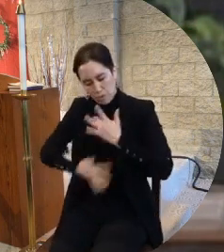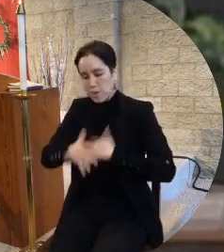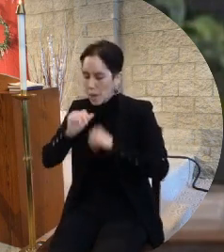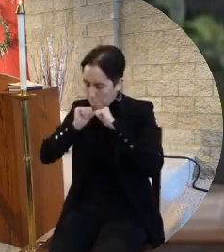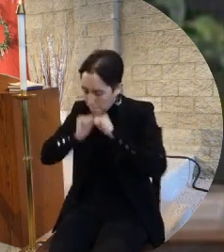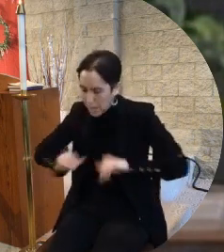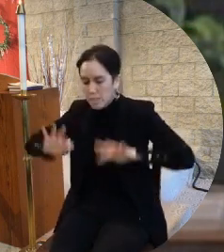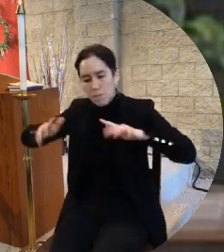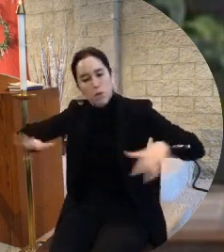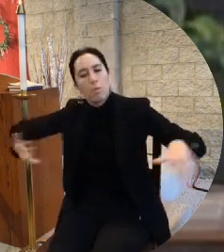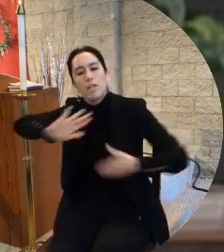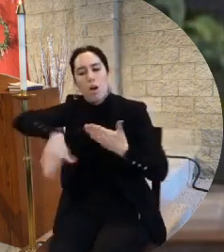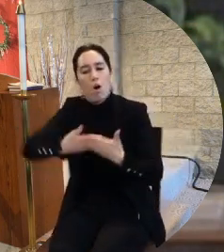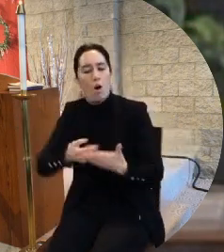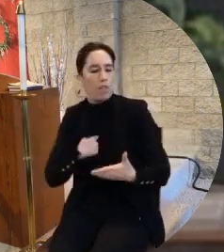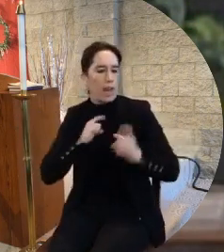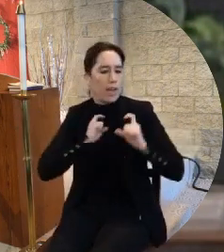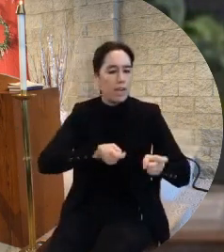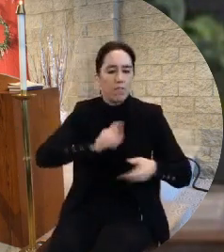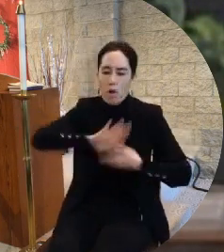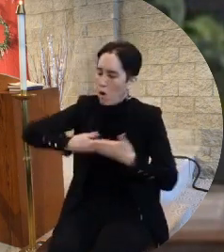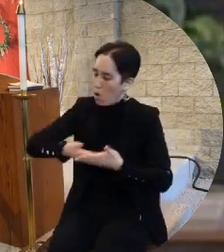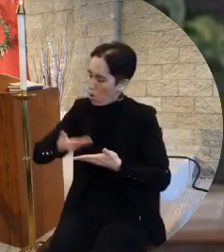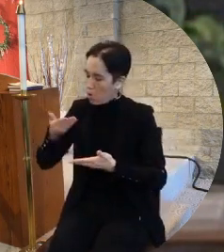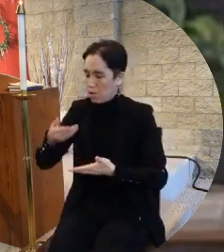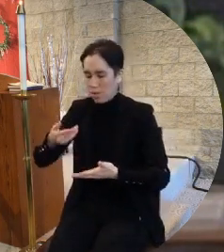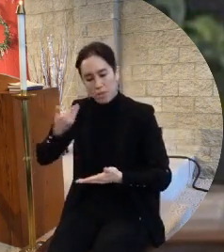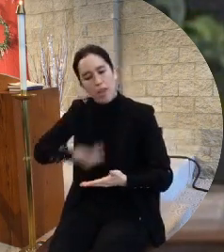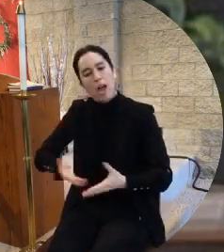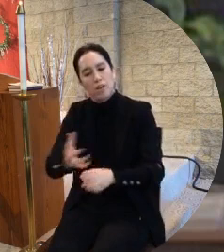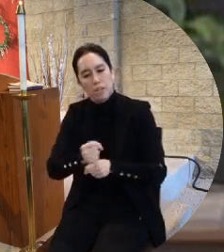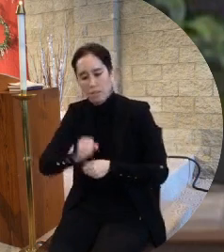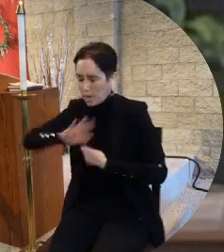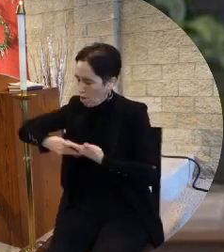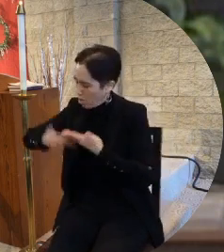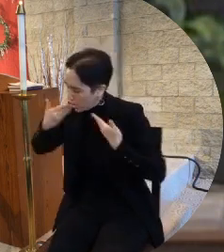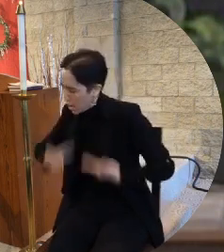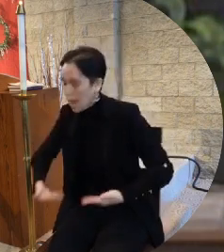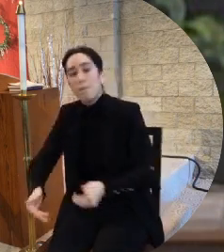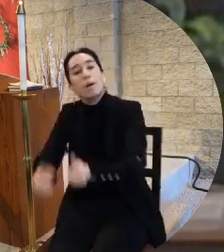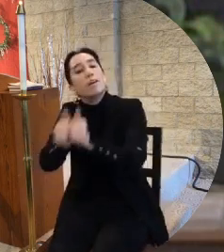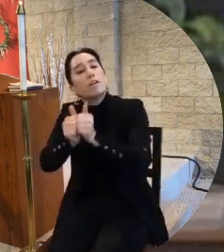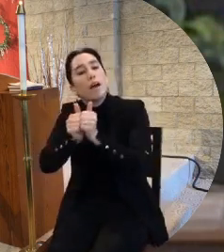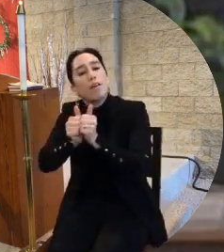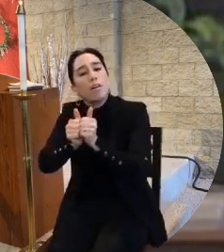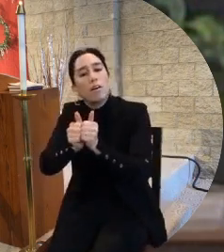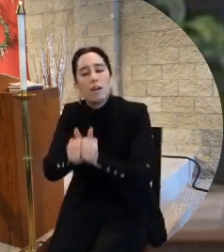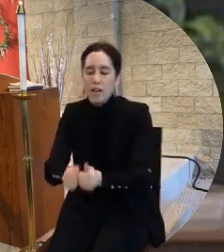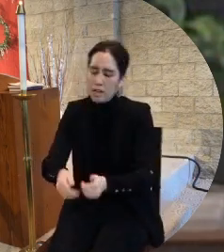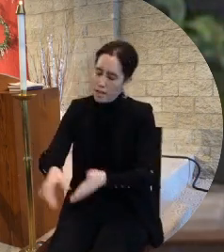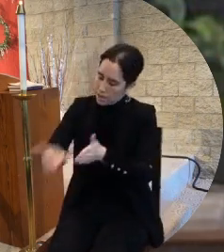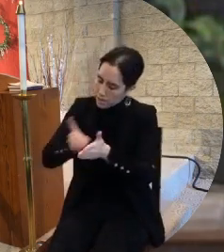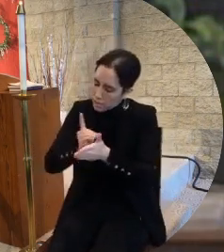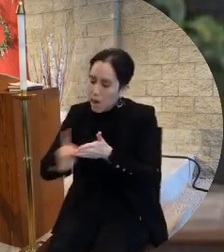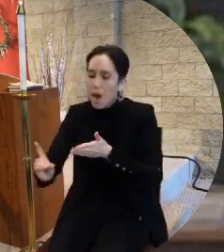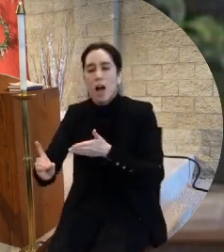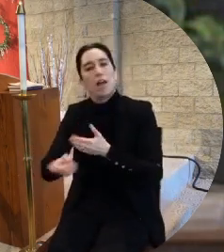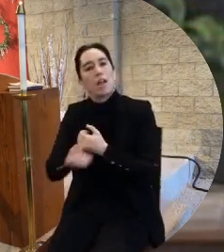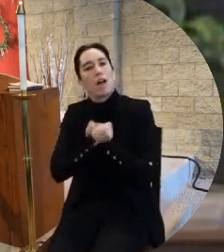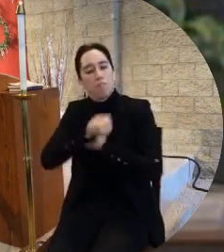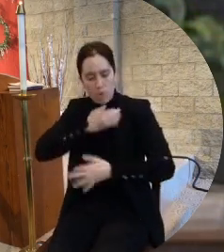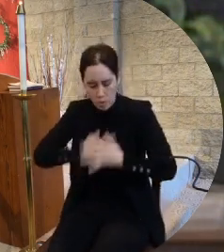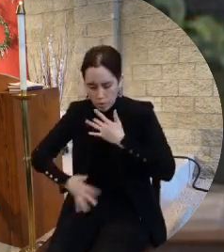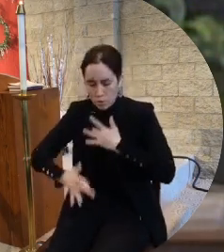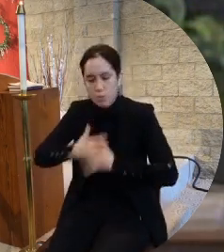that I receive, and all that I am. Together, divine love flowing through me